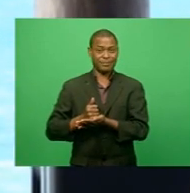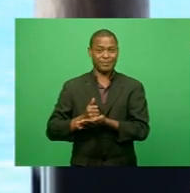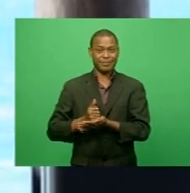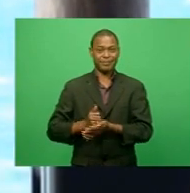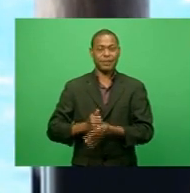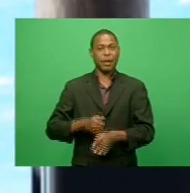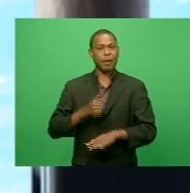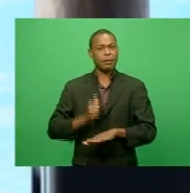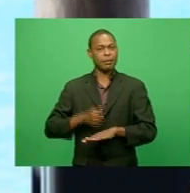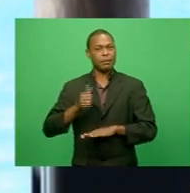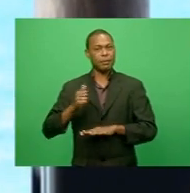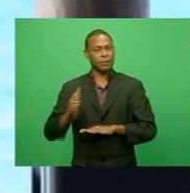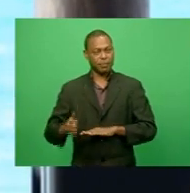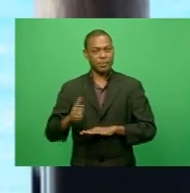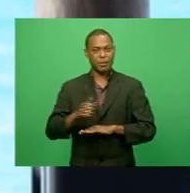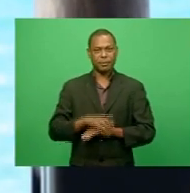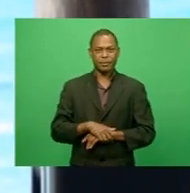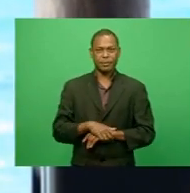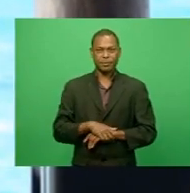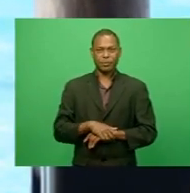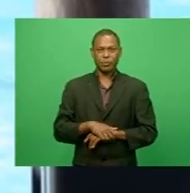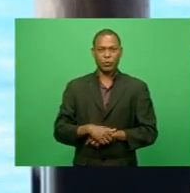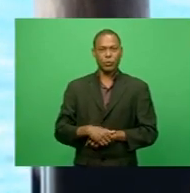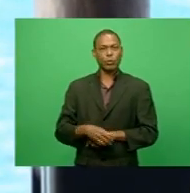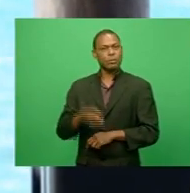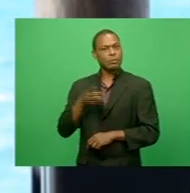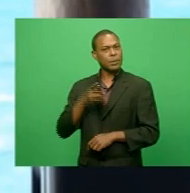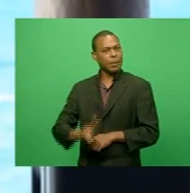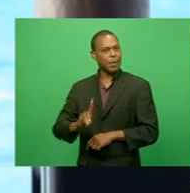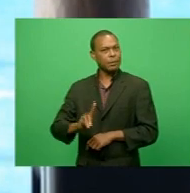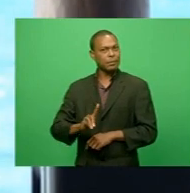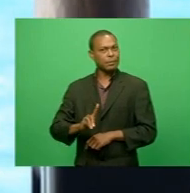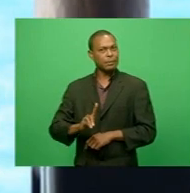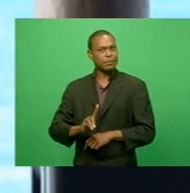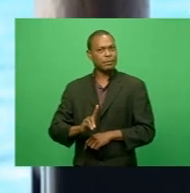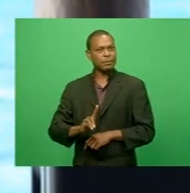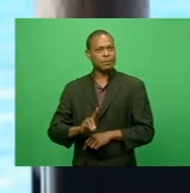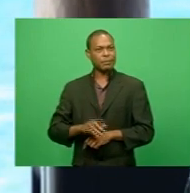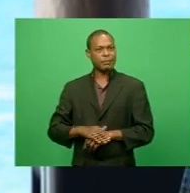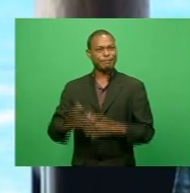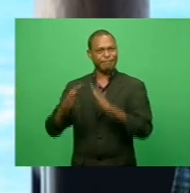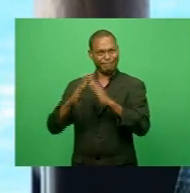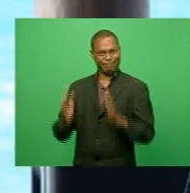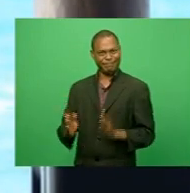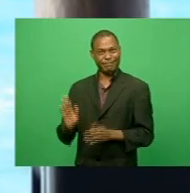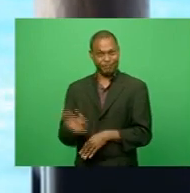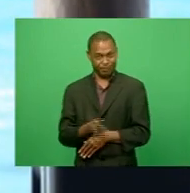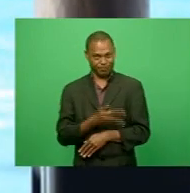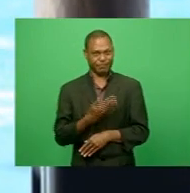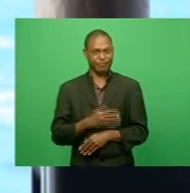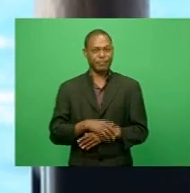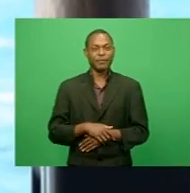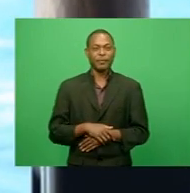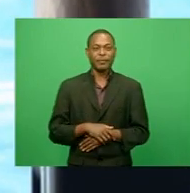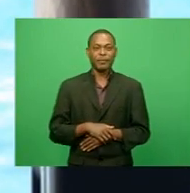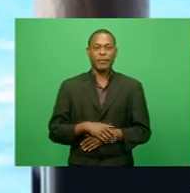have demanded from the members of my household staff to be fit and well at all times and be the example to the